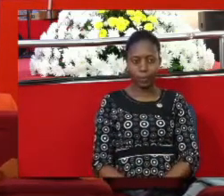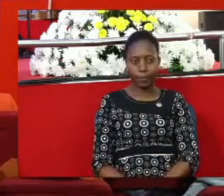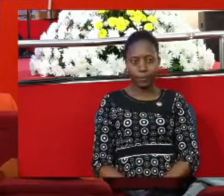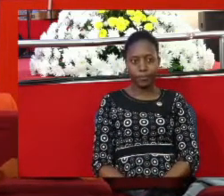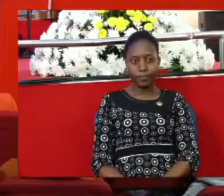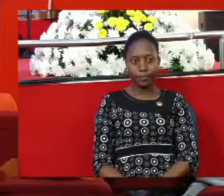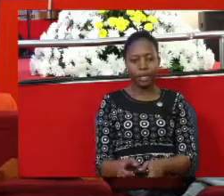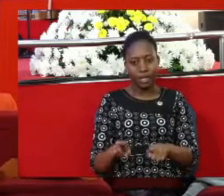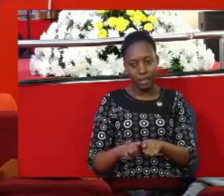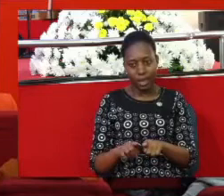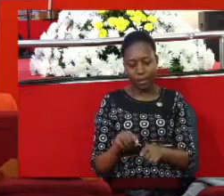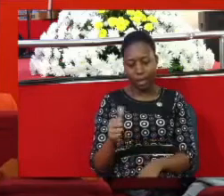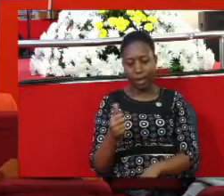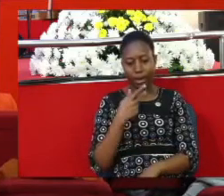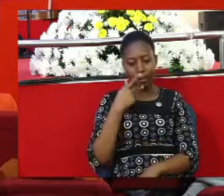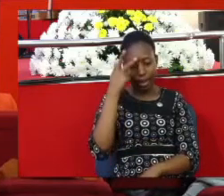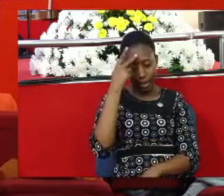anafikiria.